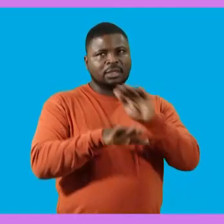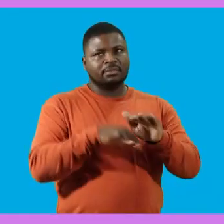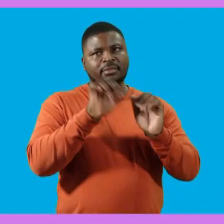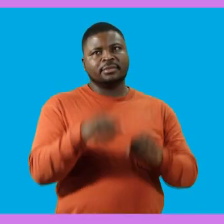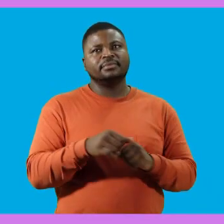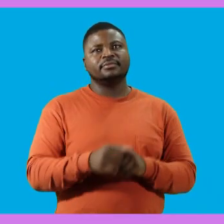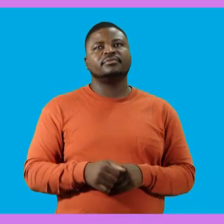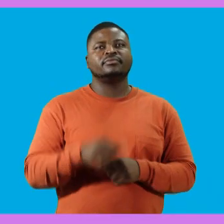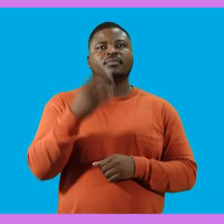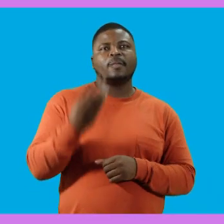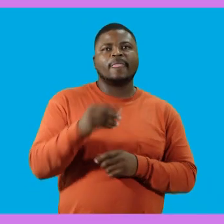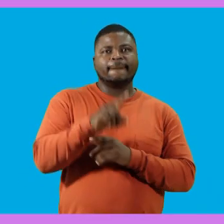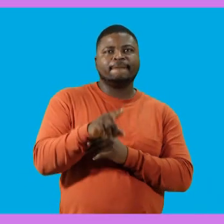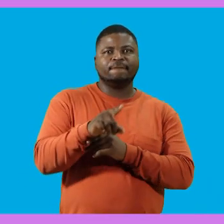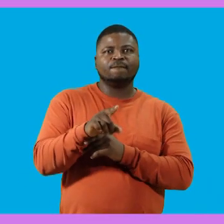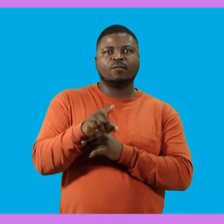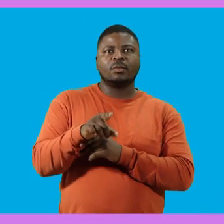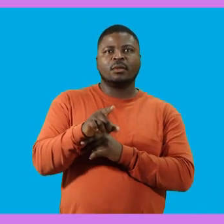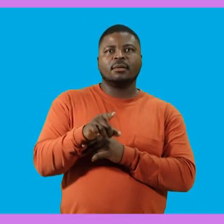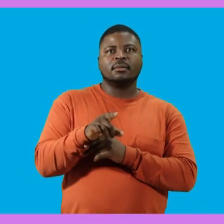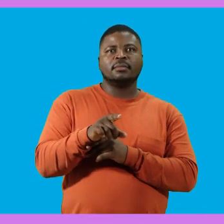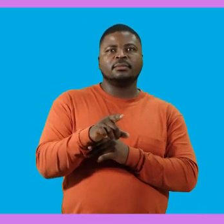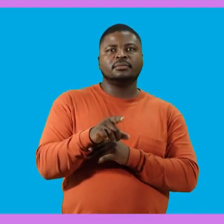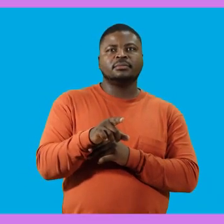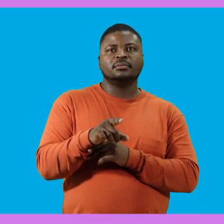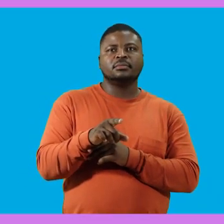wishing well has a diameter of